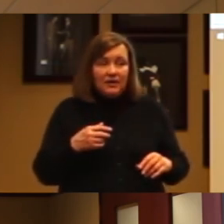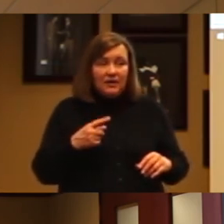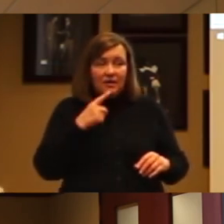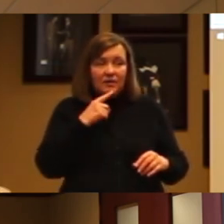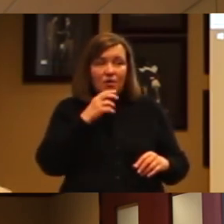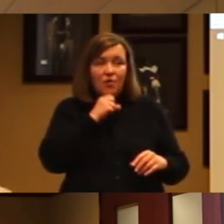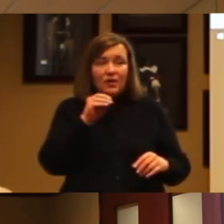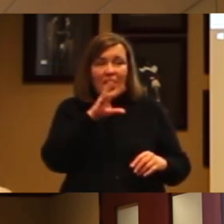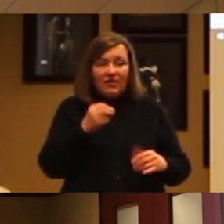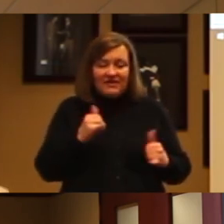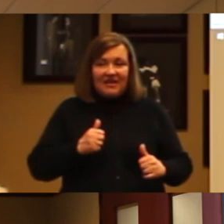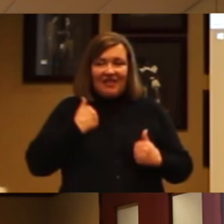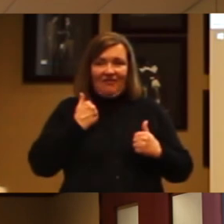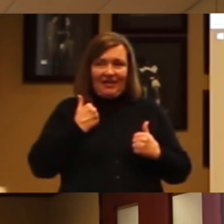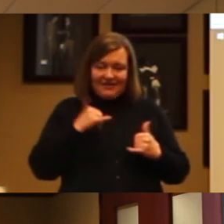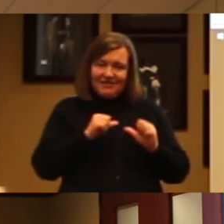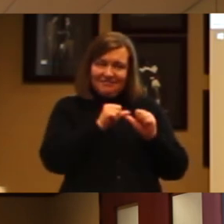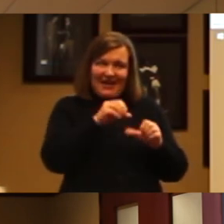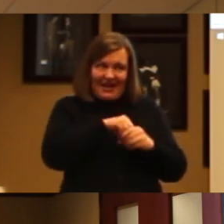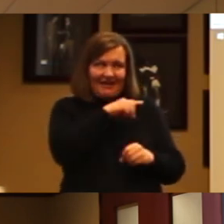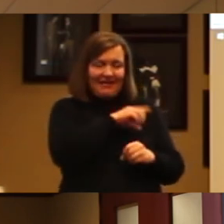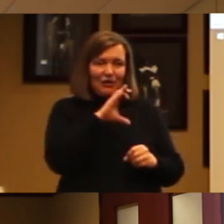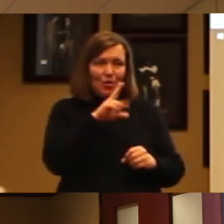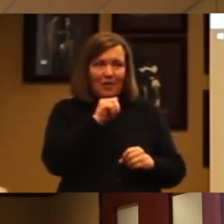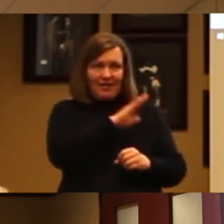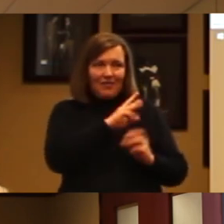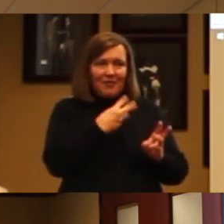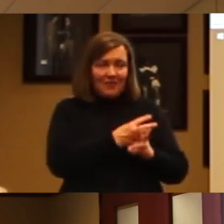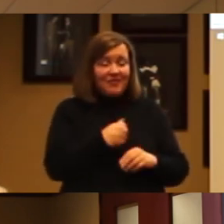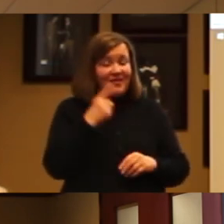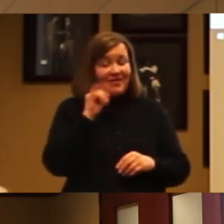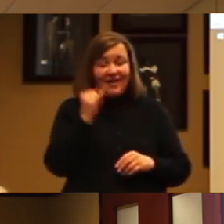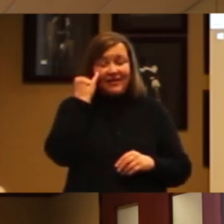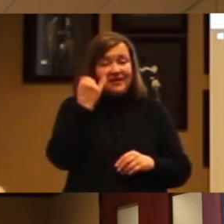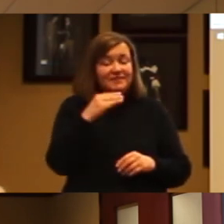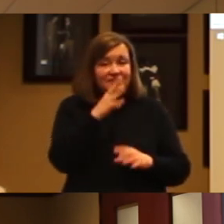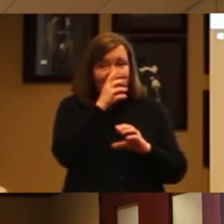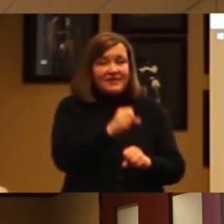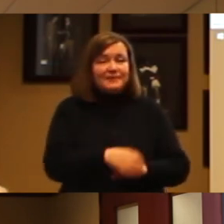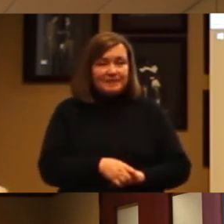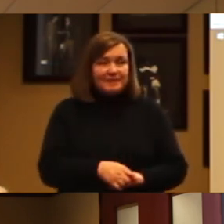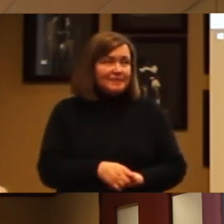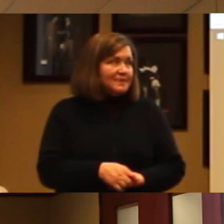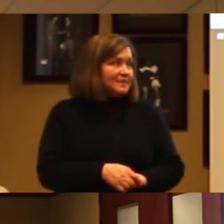world, you know. And I find that absolutely fascinating.